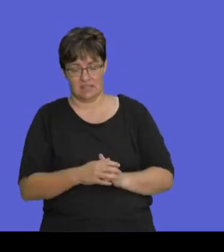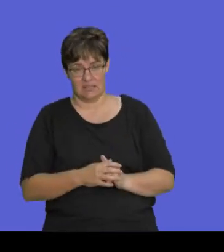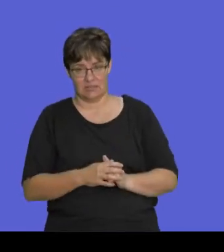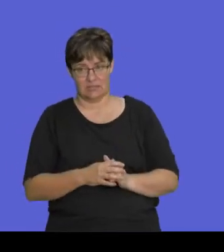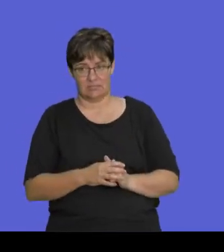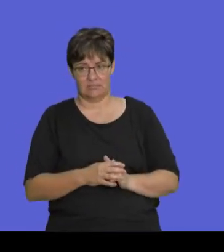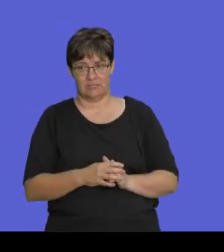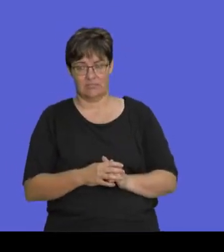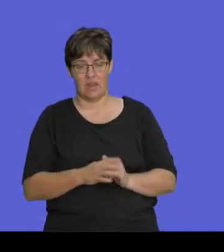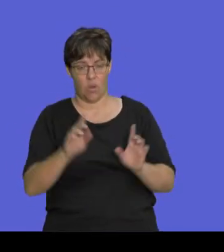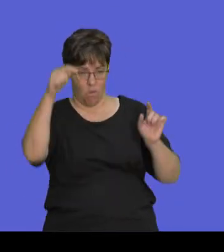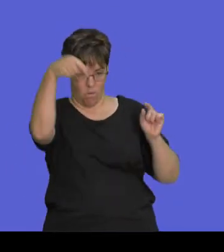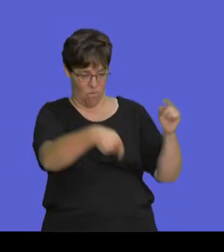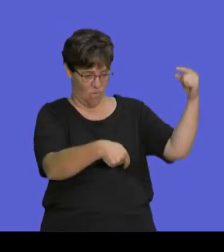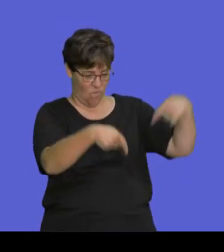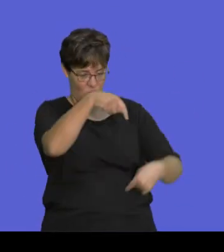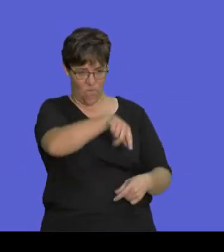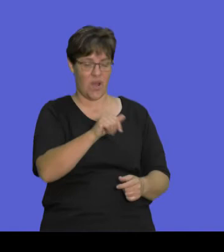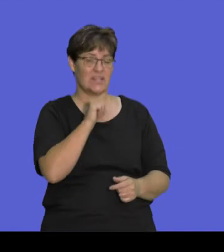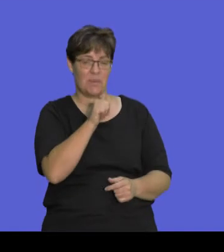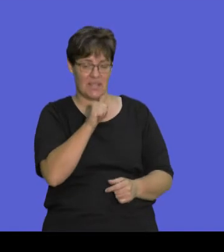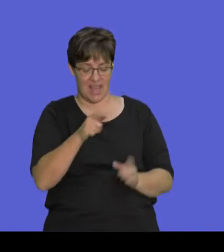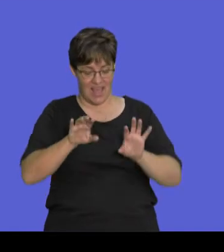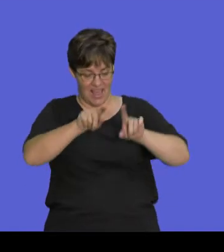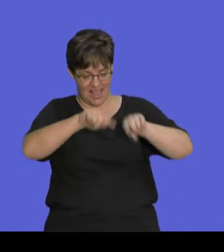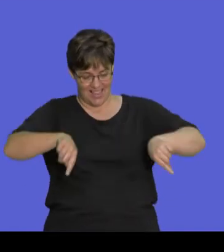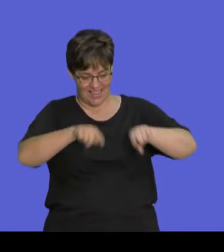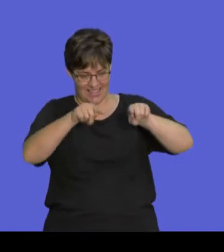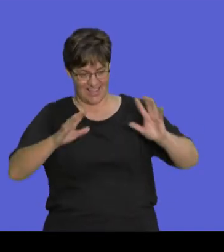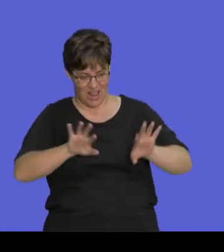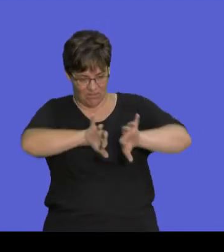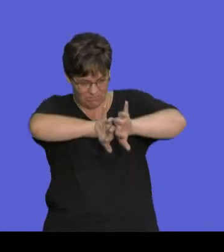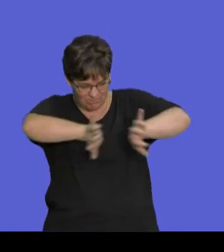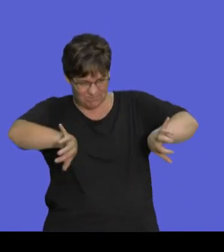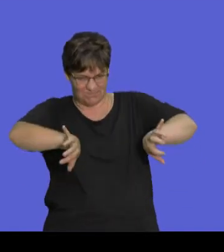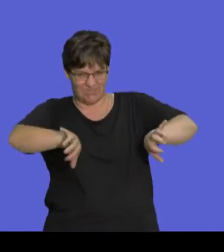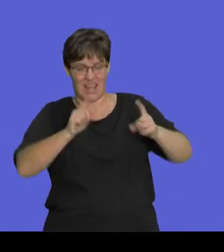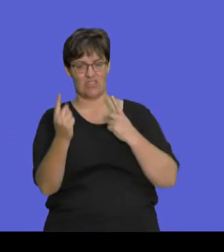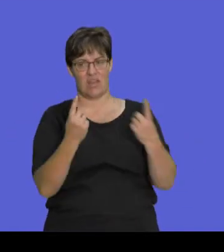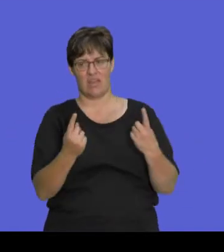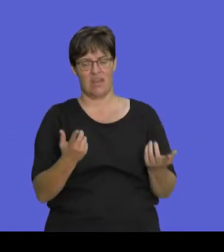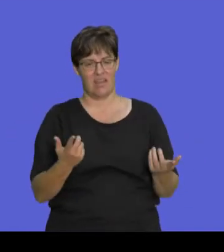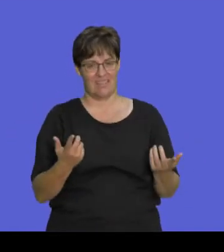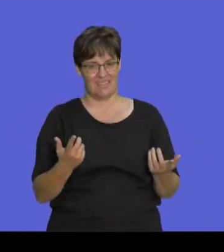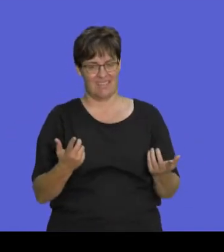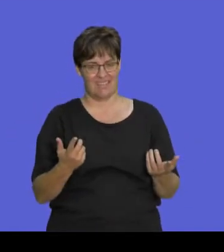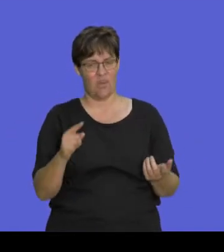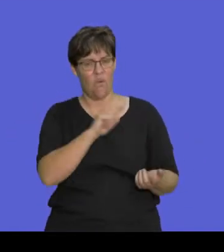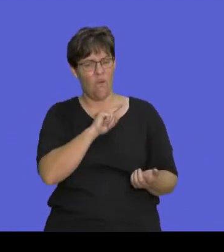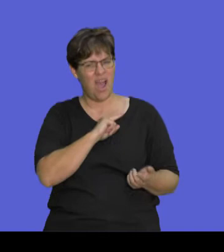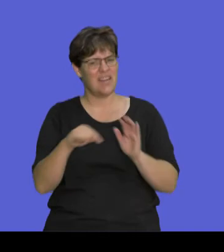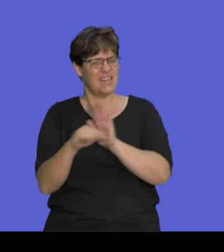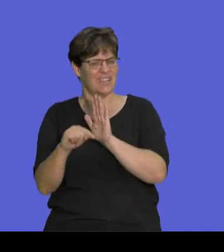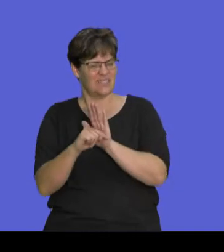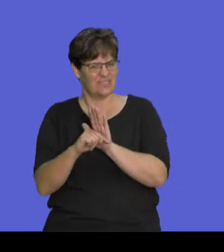however, they are still pushing away from each other. Why is the field towards the negative? Because in that electric field, we shall go